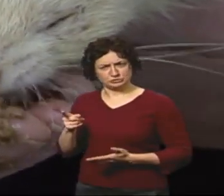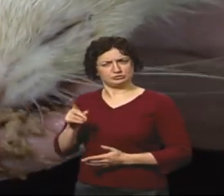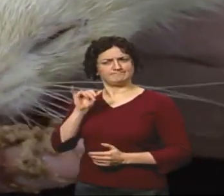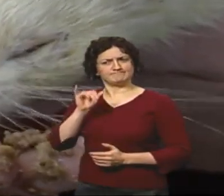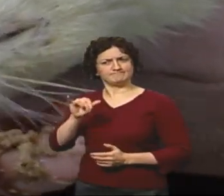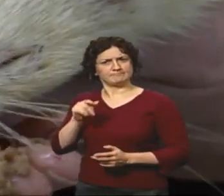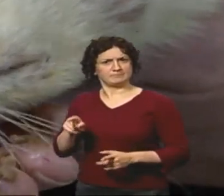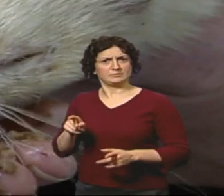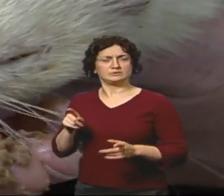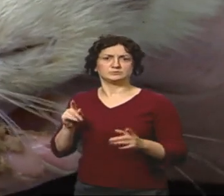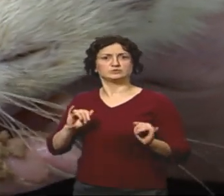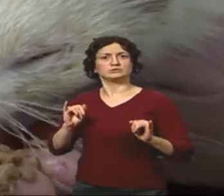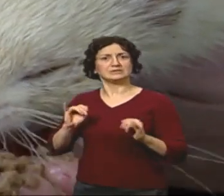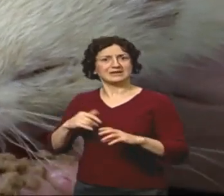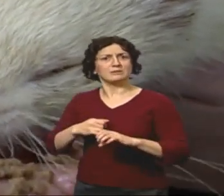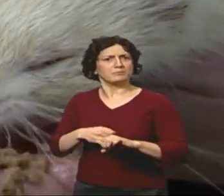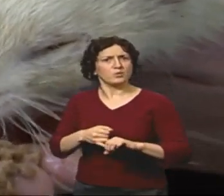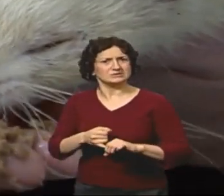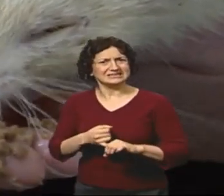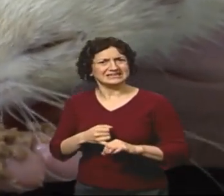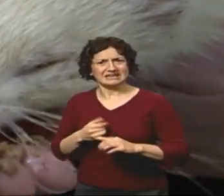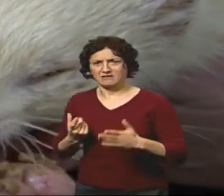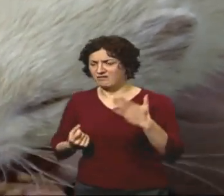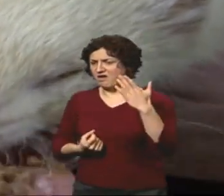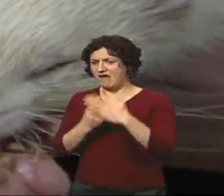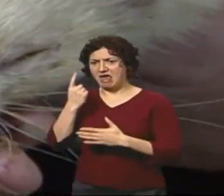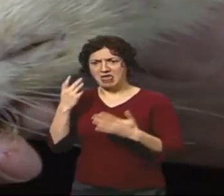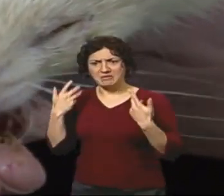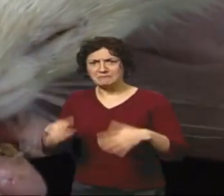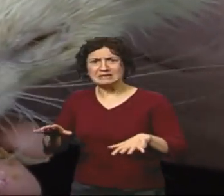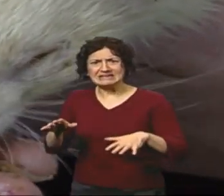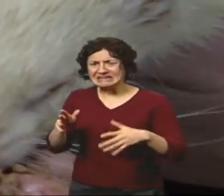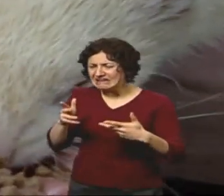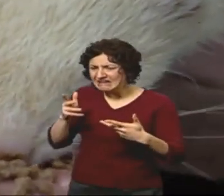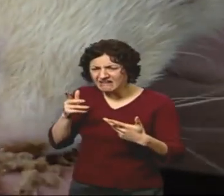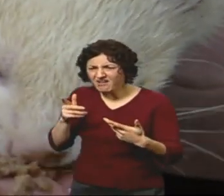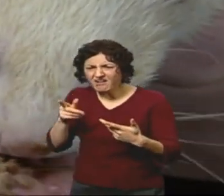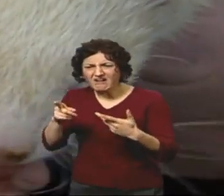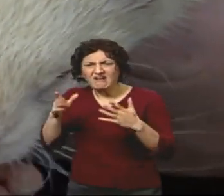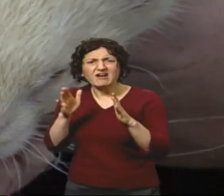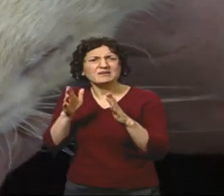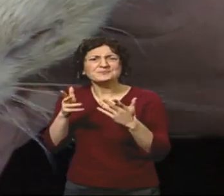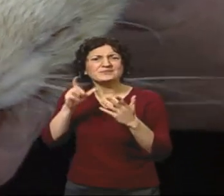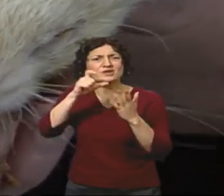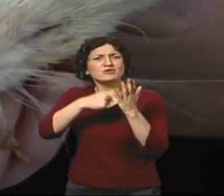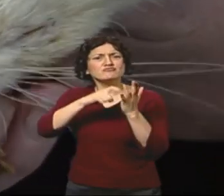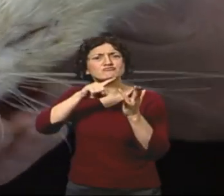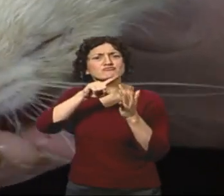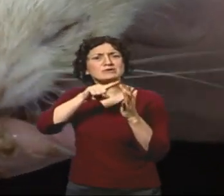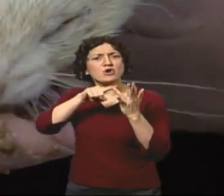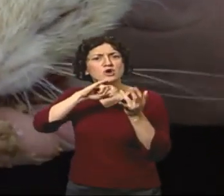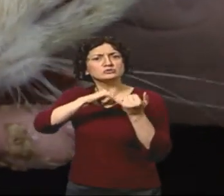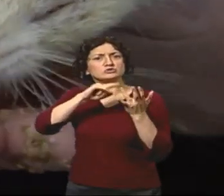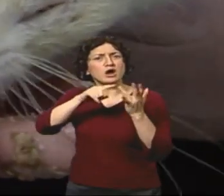had toxic poisoning, whereby he somehow got in contact with something like cuprinol or the other